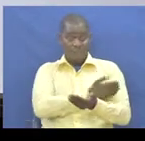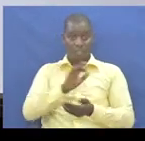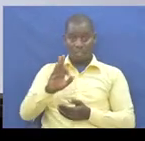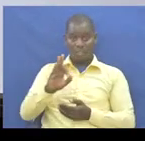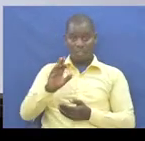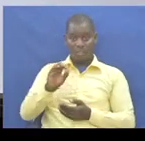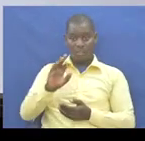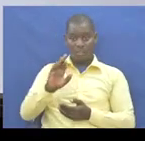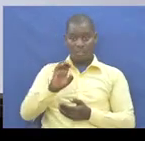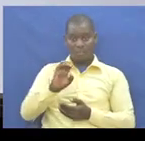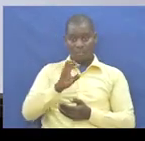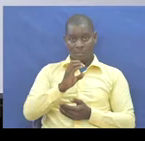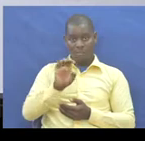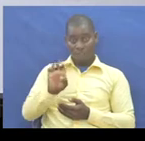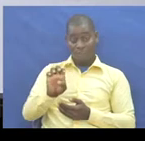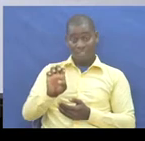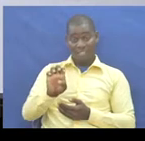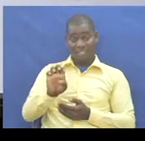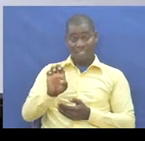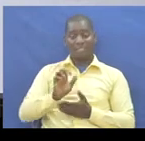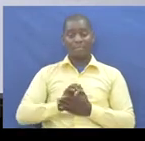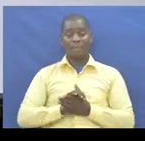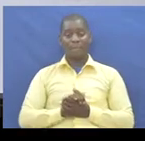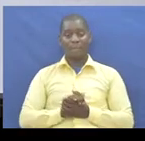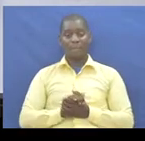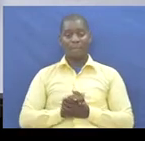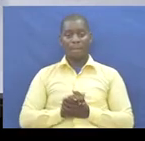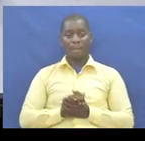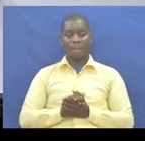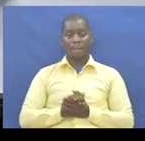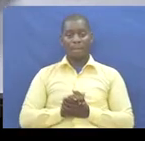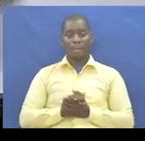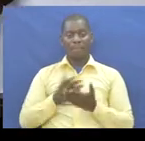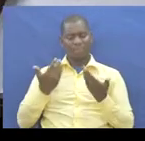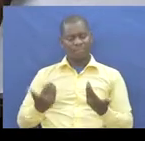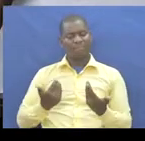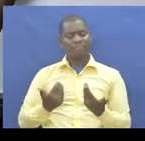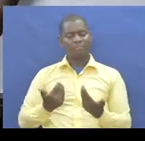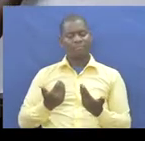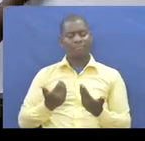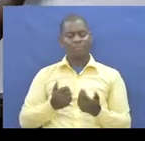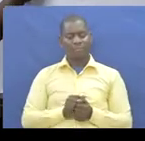used to measure force.